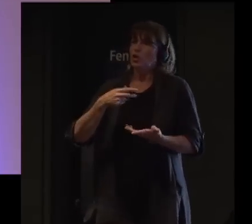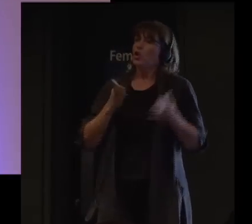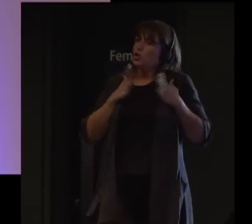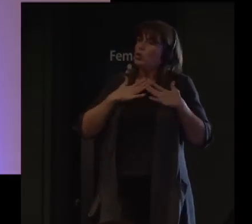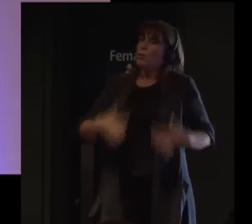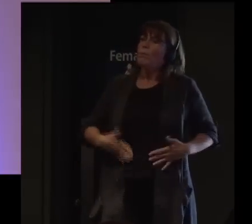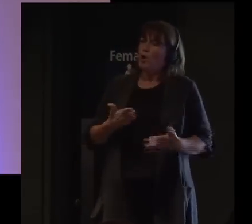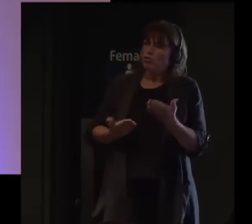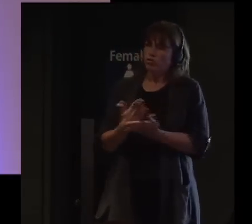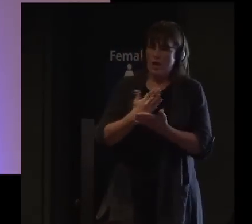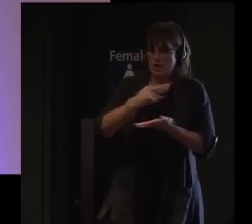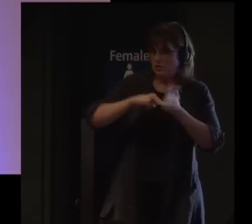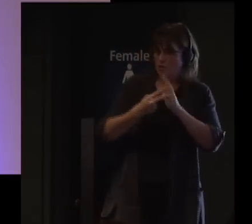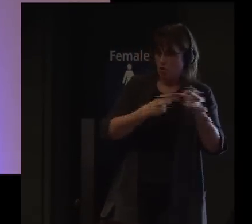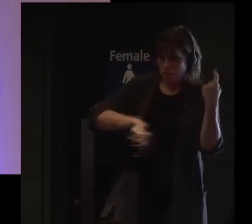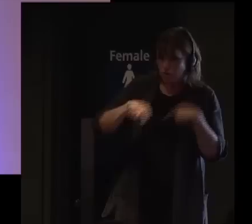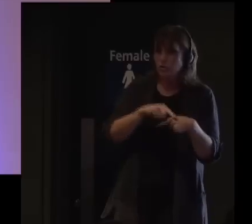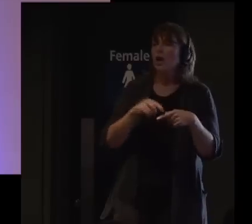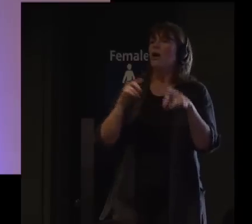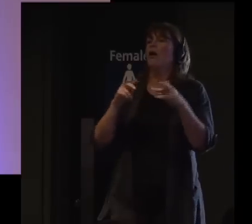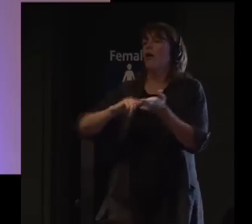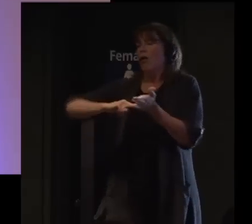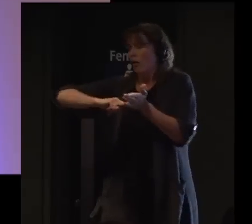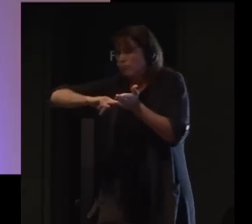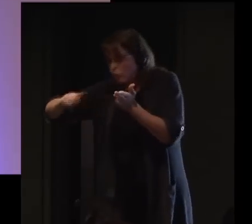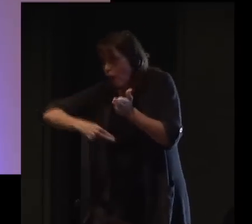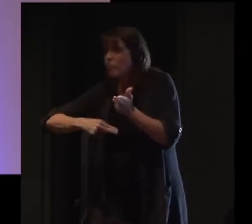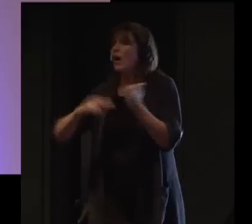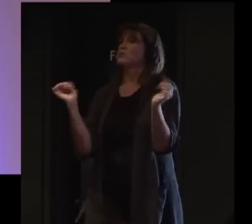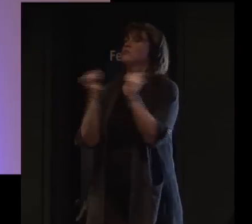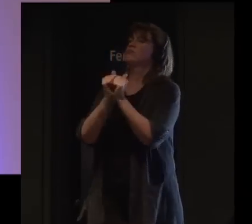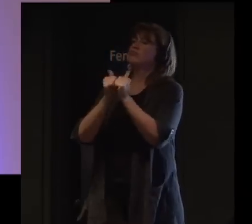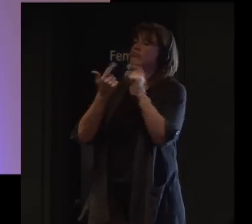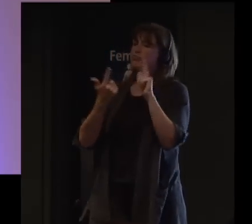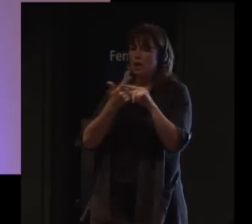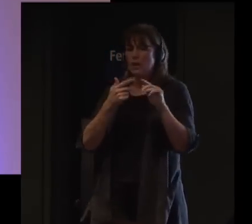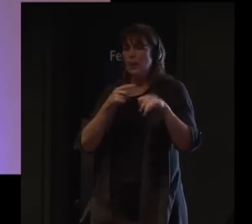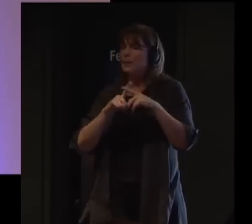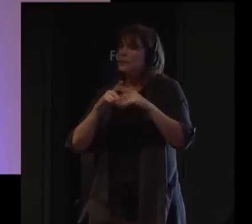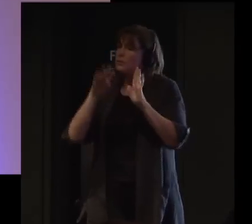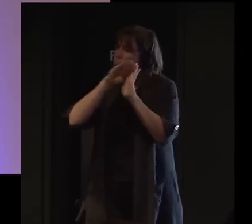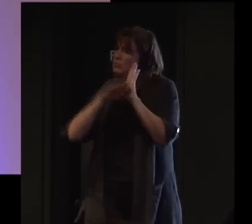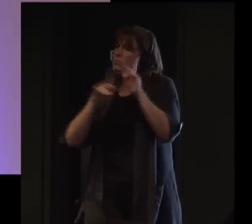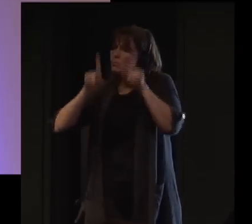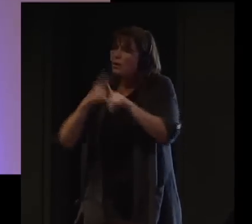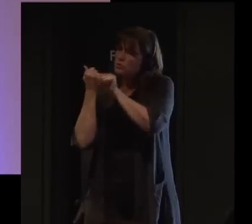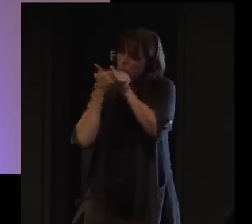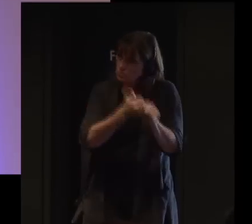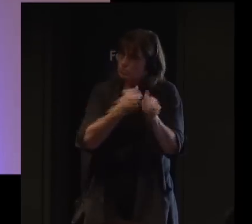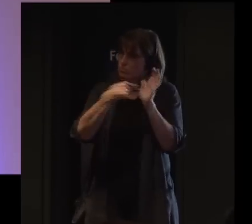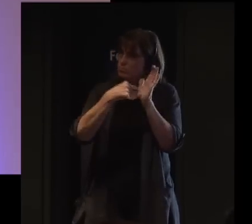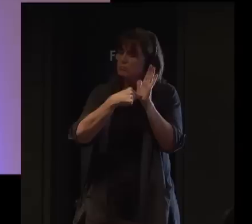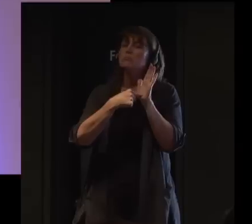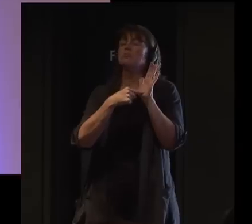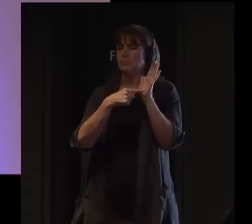basically. So there are a certain number of conventions, recommendations, and the policies